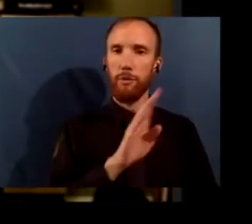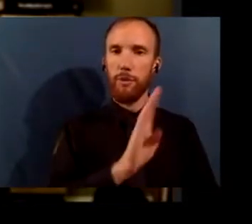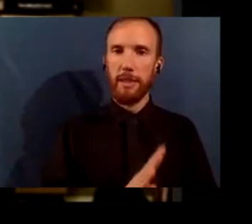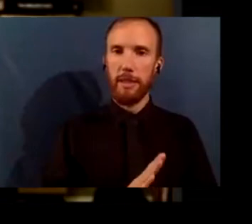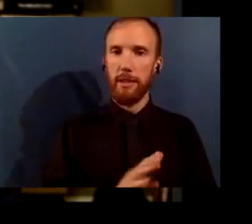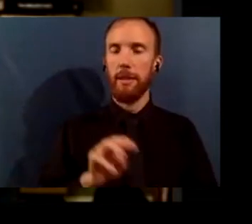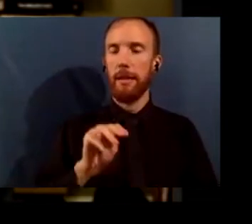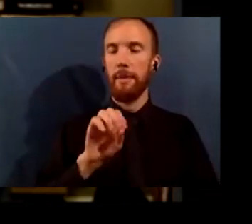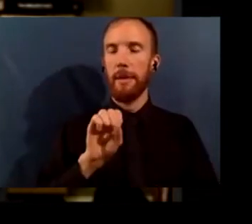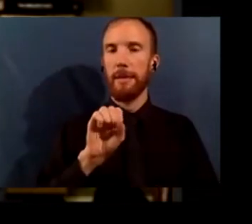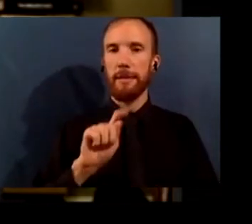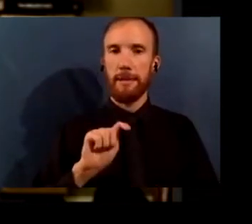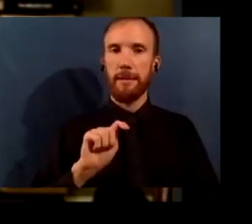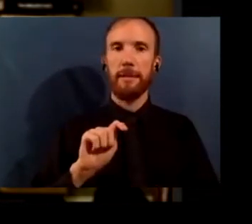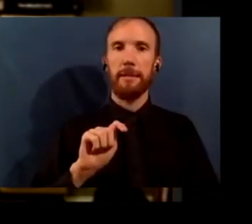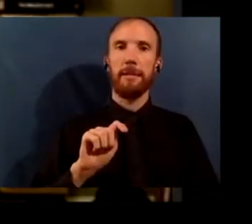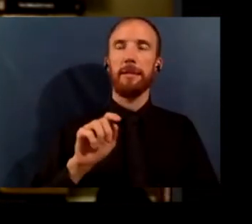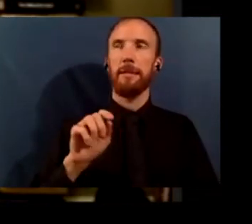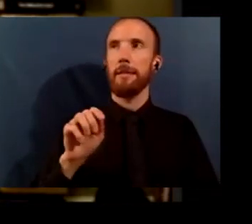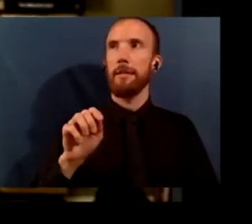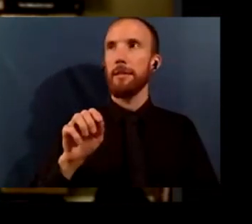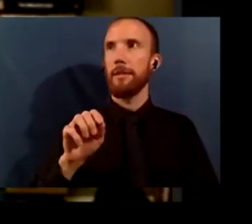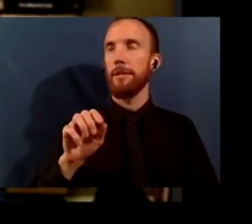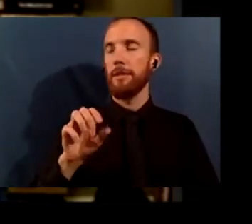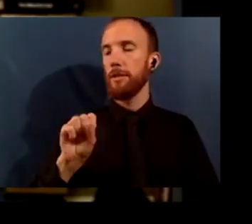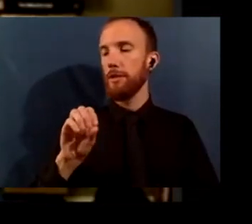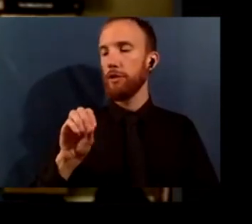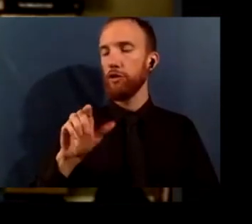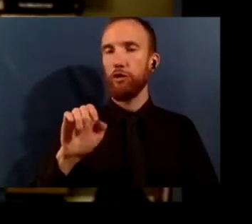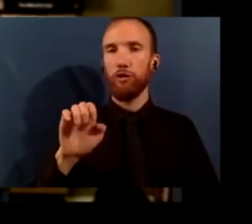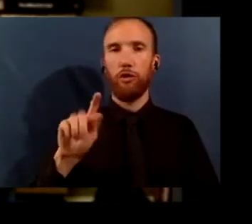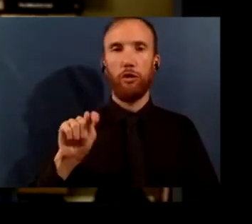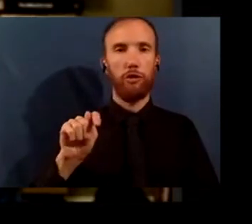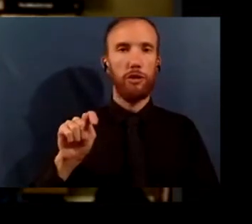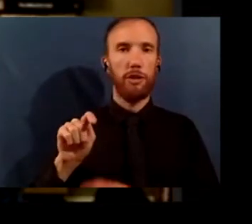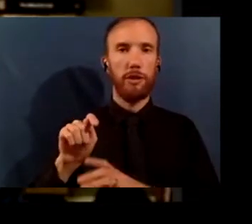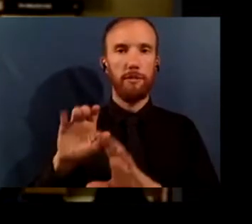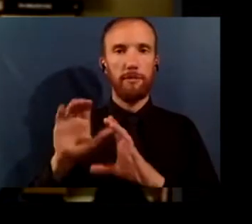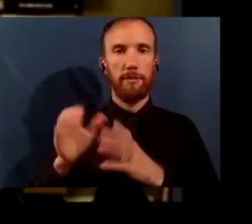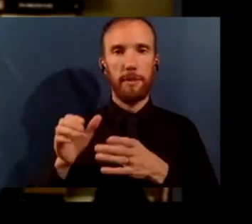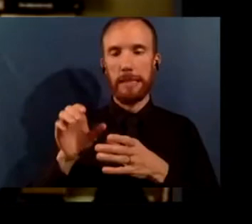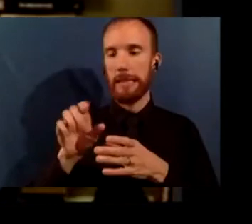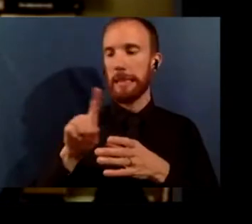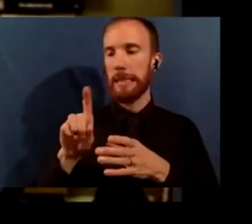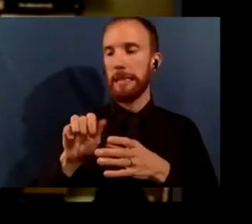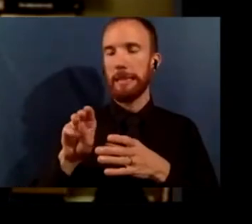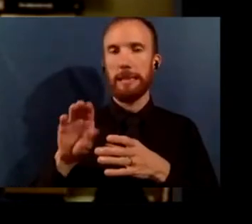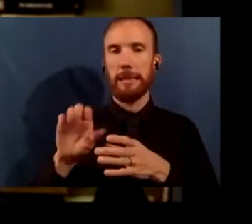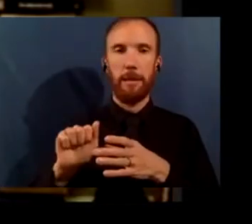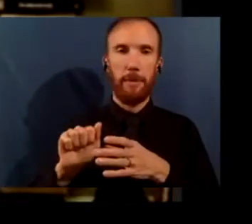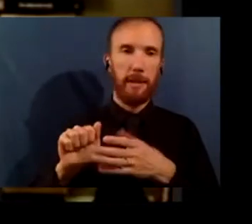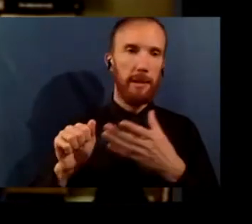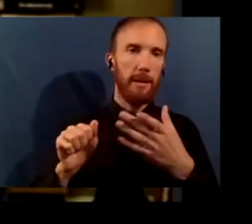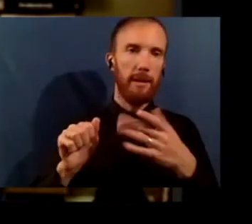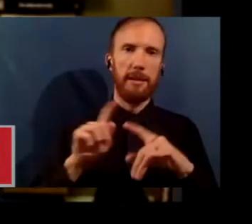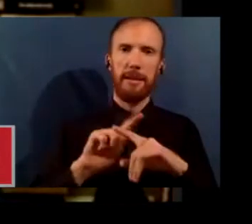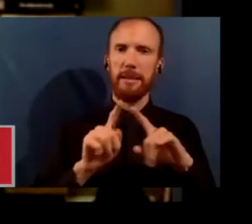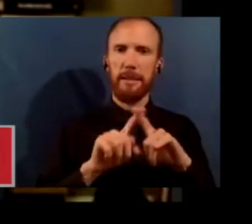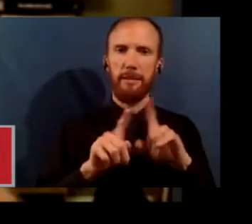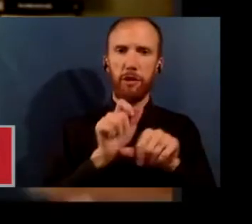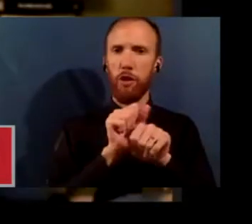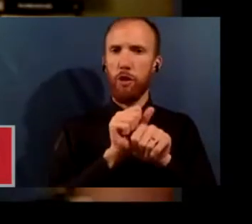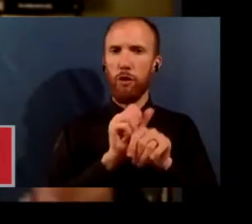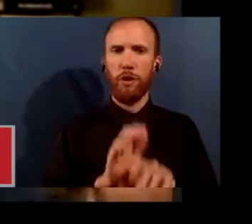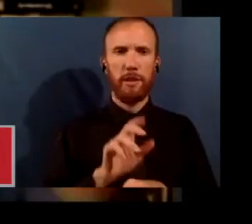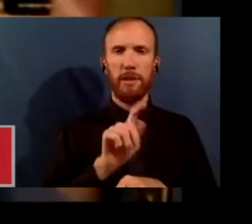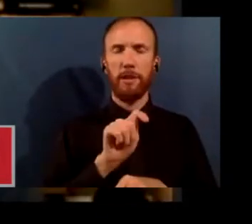about the Socialist Party in Zambia, I'm talking about the Workers' Party in Tunisia, and so on, you know, and then we can go into Asia. And I